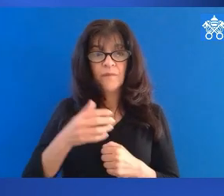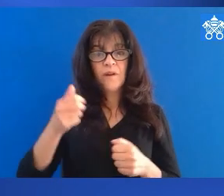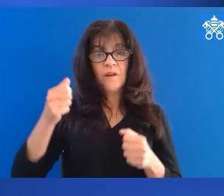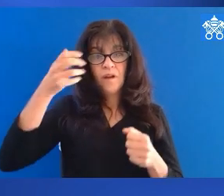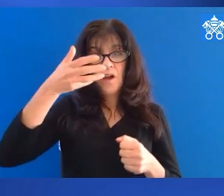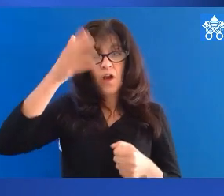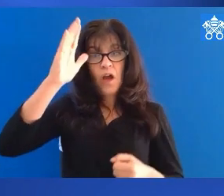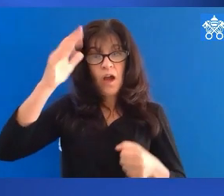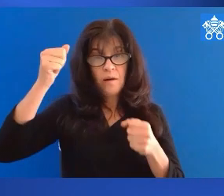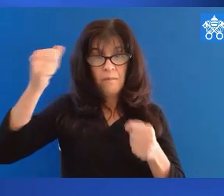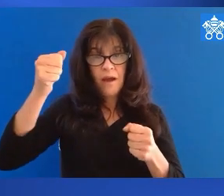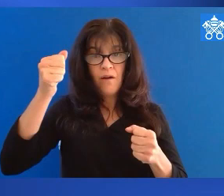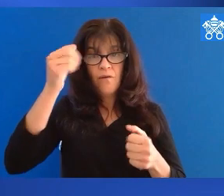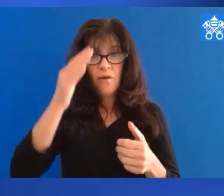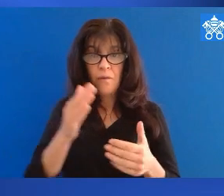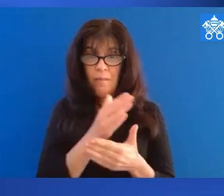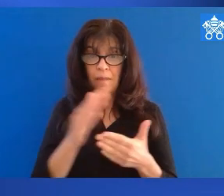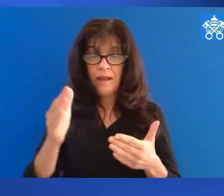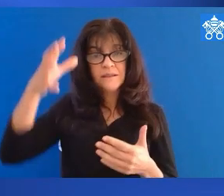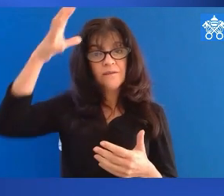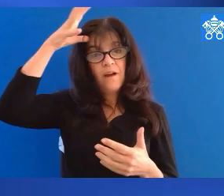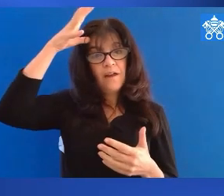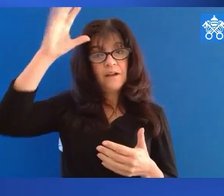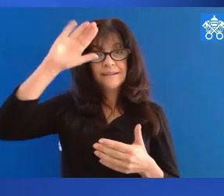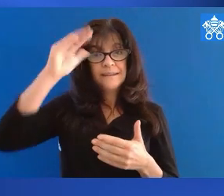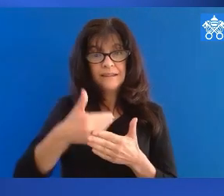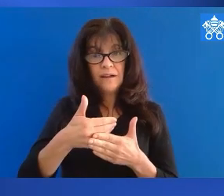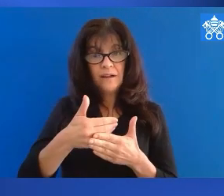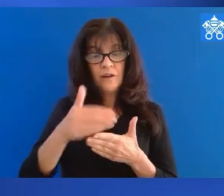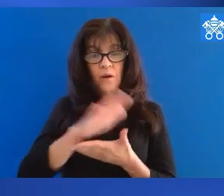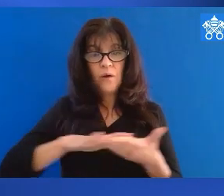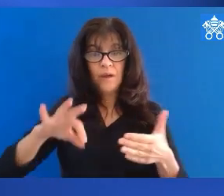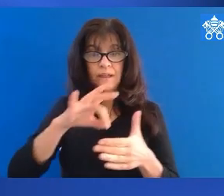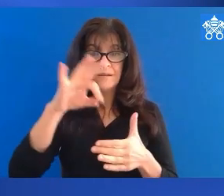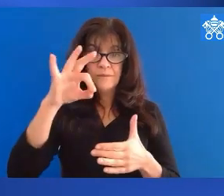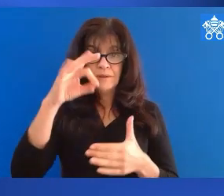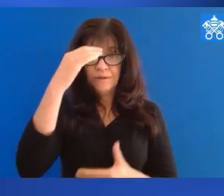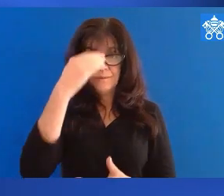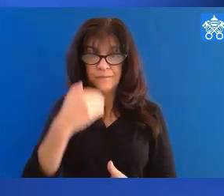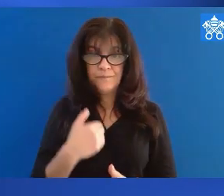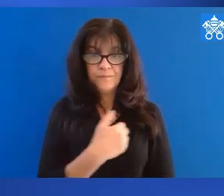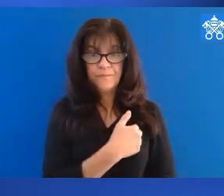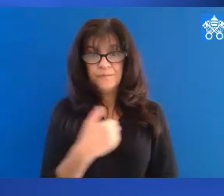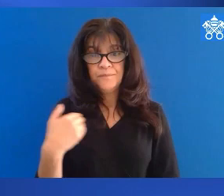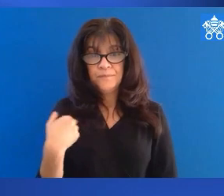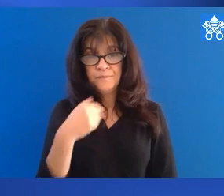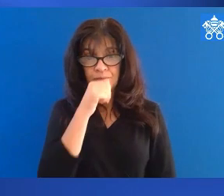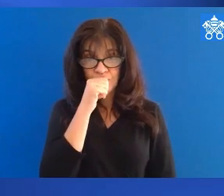Benedicat vos omnipotens Deus, Pater, et Filius, et Spiritus Sanctus.